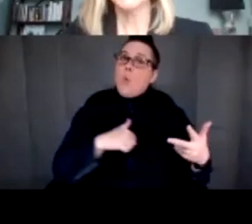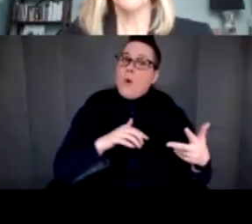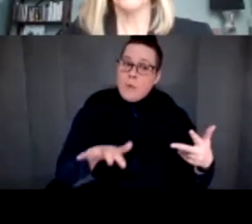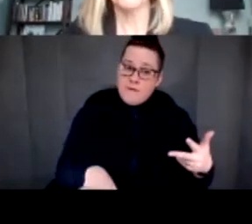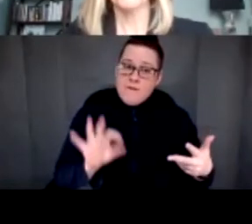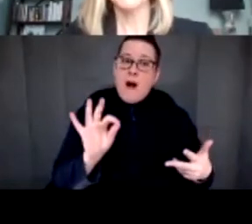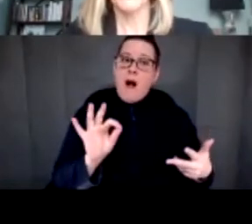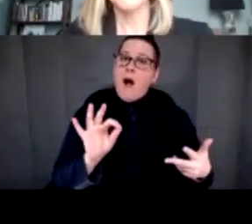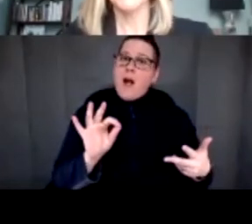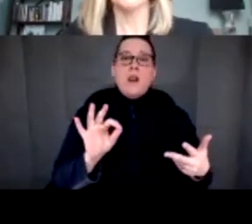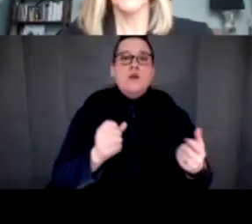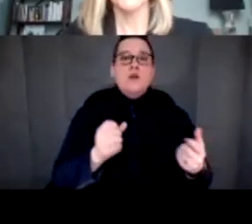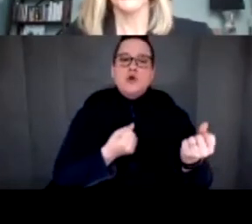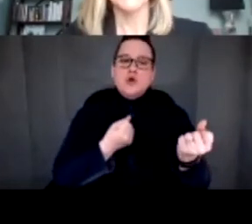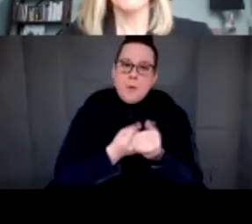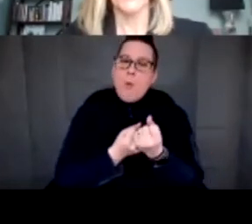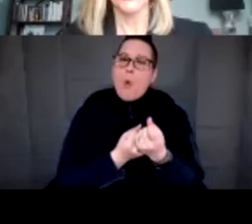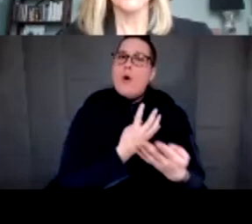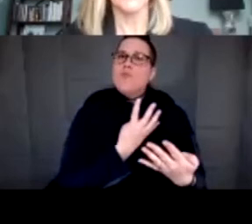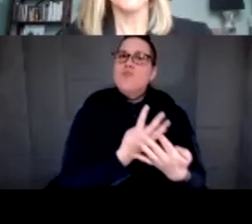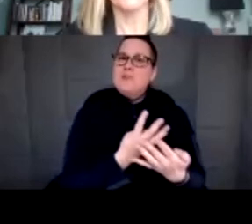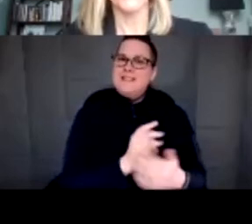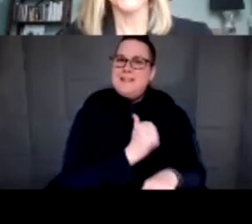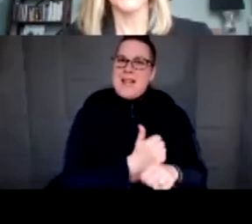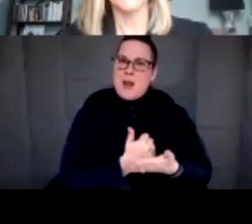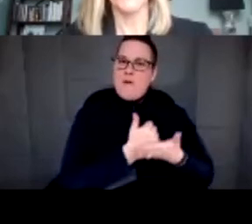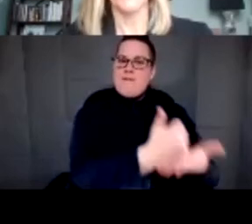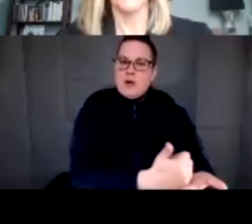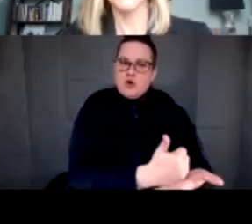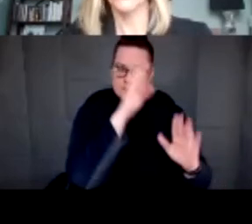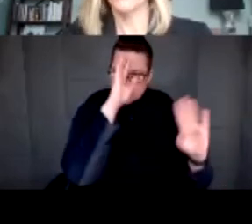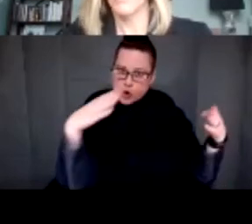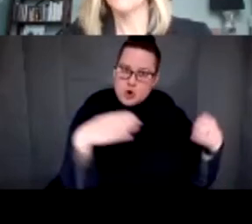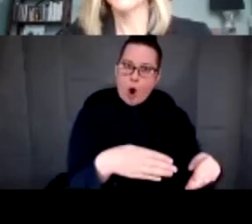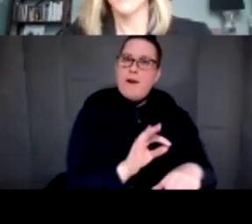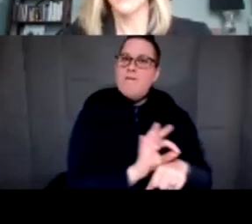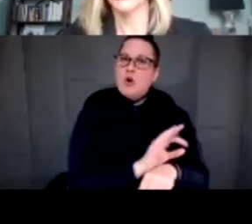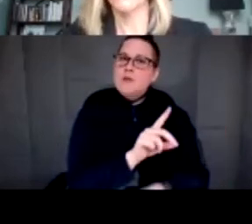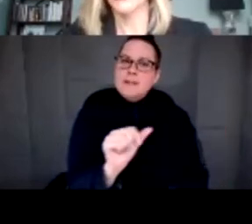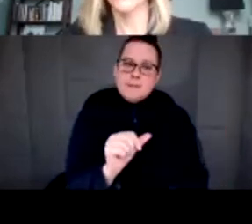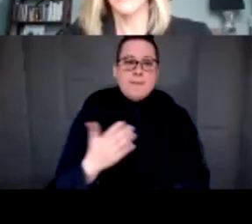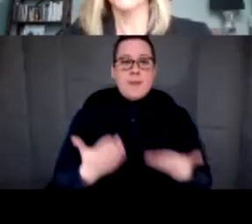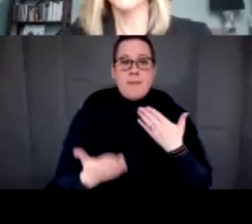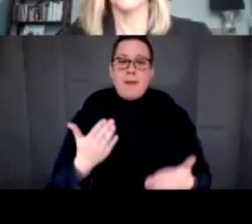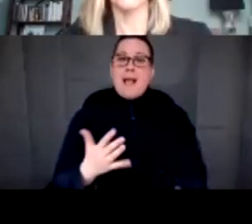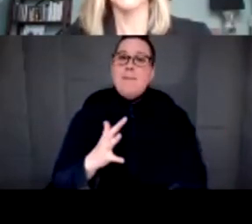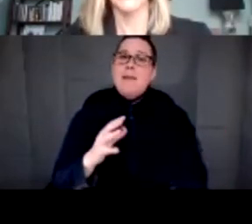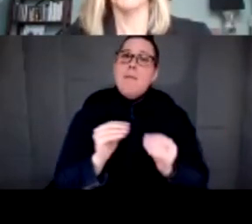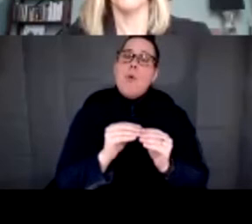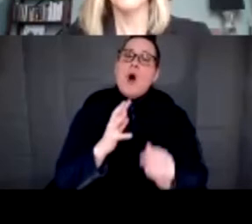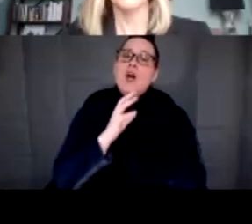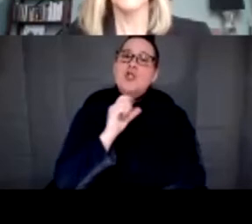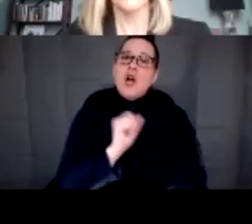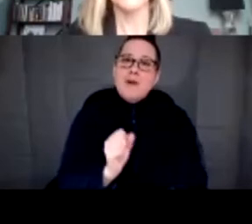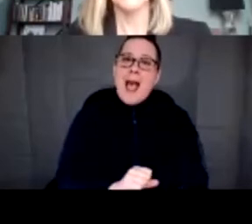provide support for prison-based interventions that might target functional disability. So perhaps geriatric housing, for